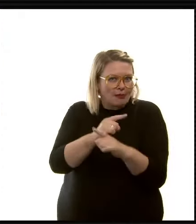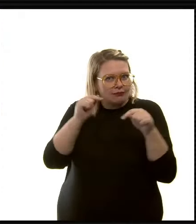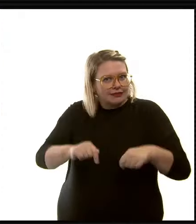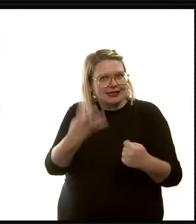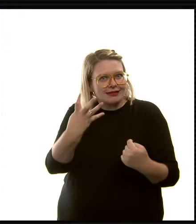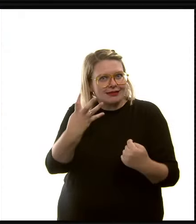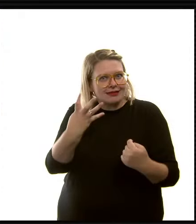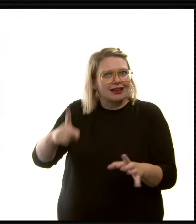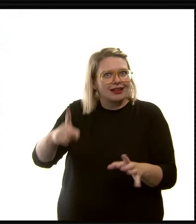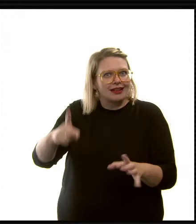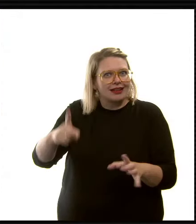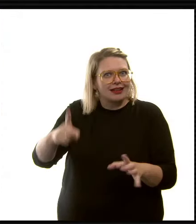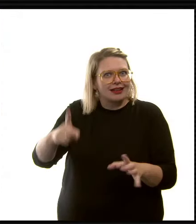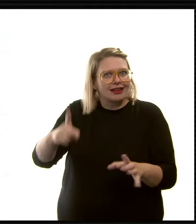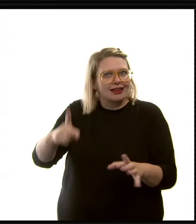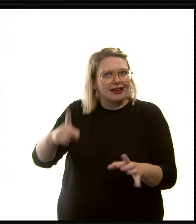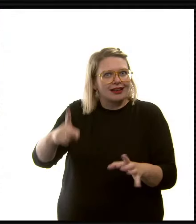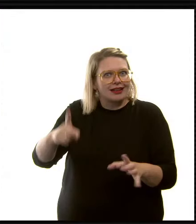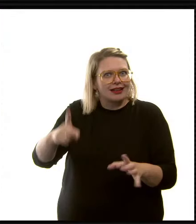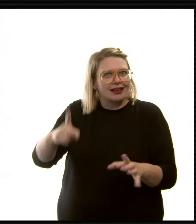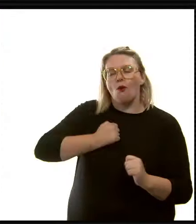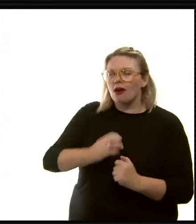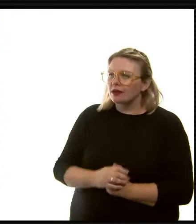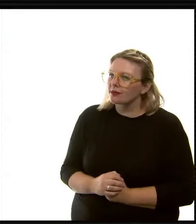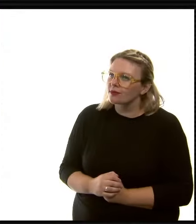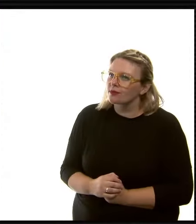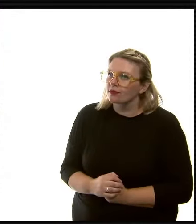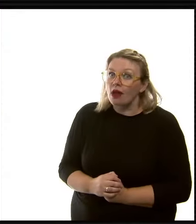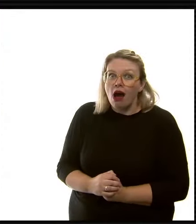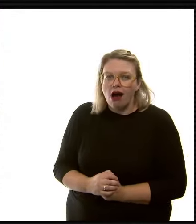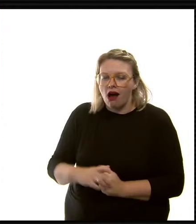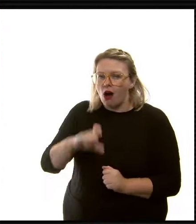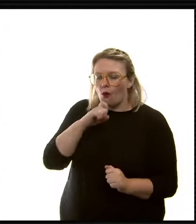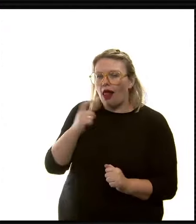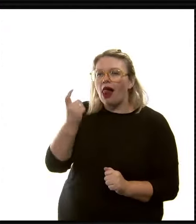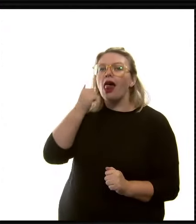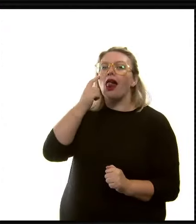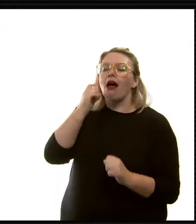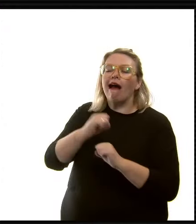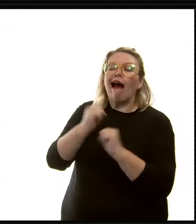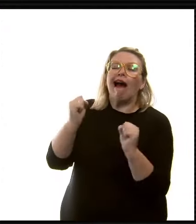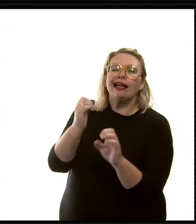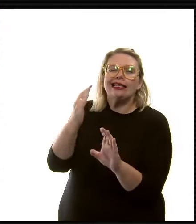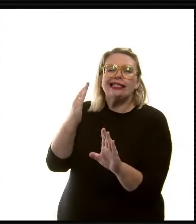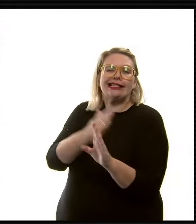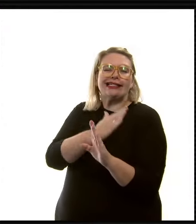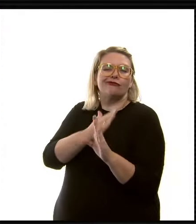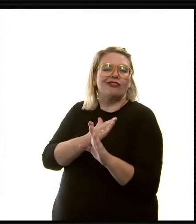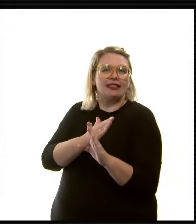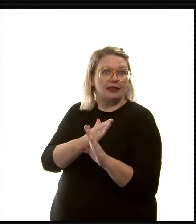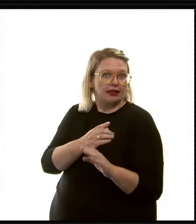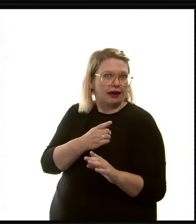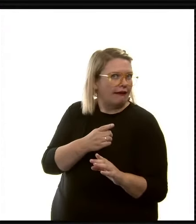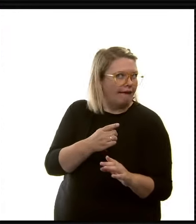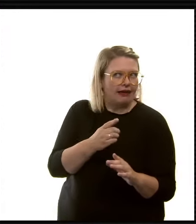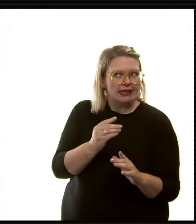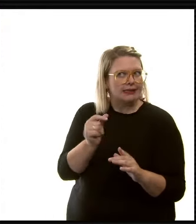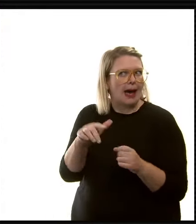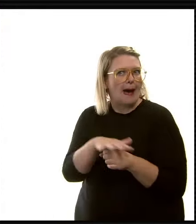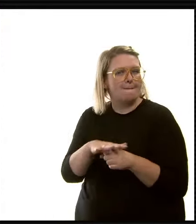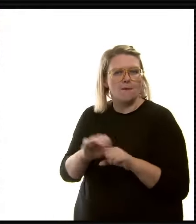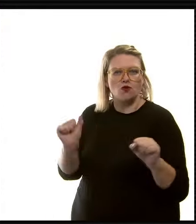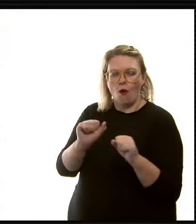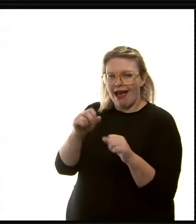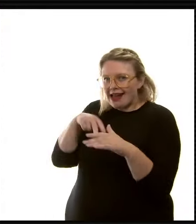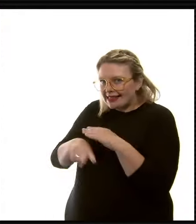anniversary celebrations. Plus, we'll be taking a super sneak peek at a secretive part of the LEGO complex that cameras are rarely allowed to